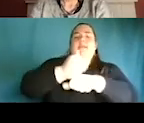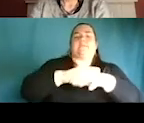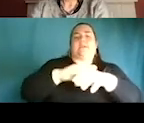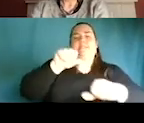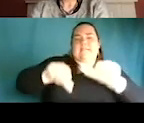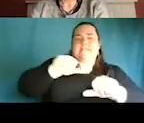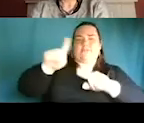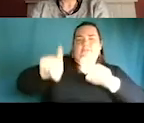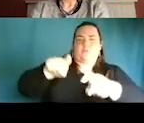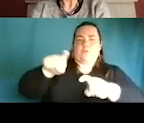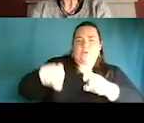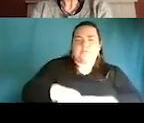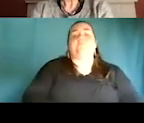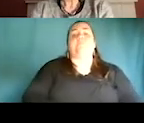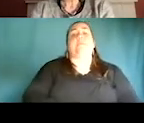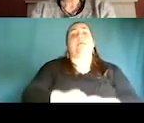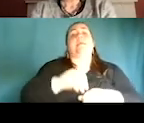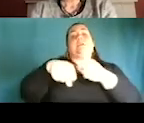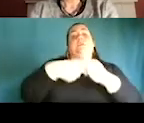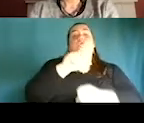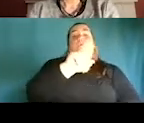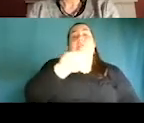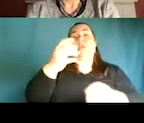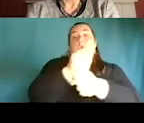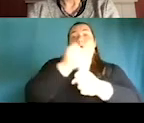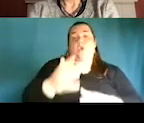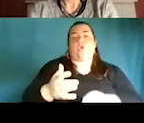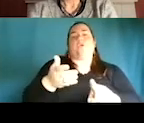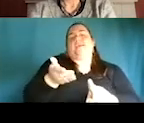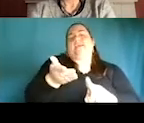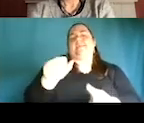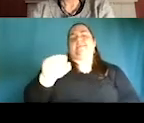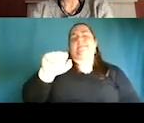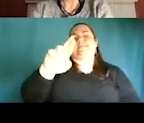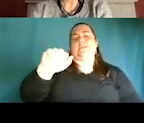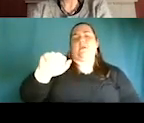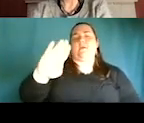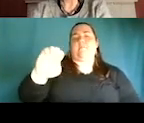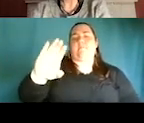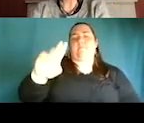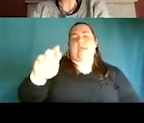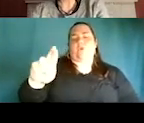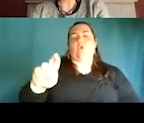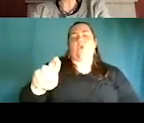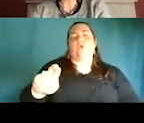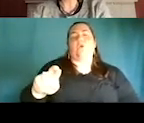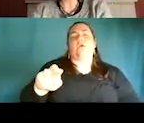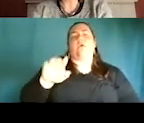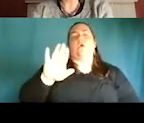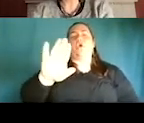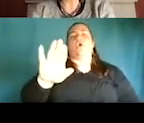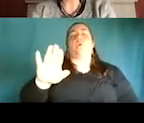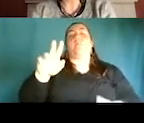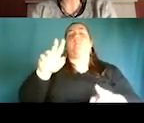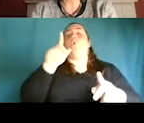And the 2020 winner is Sarah Becker. Professor Becker's nominator notes that her approach to